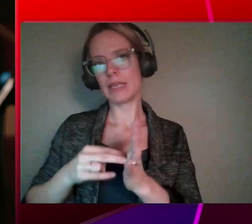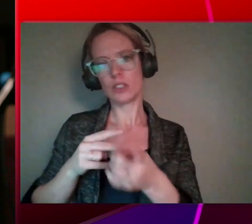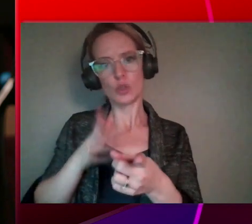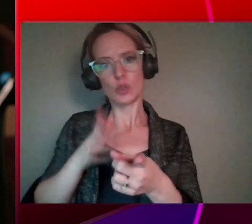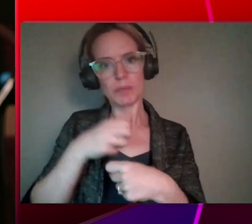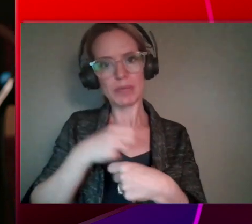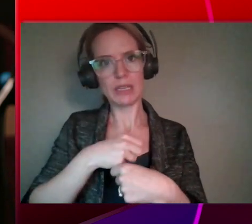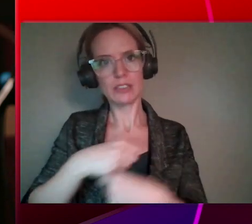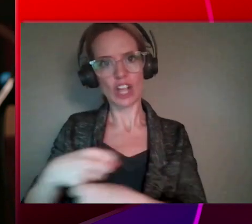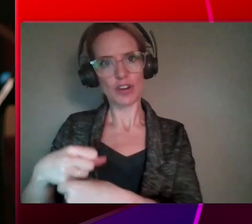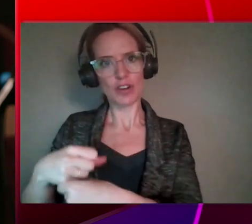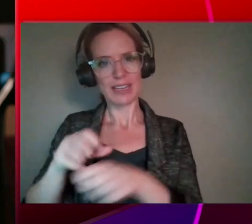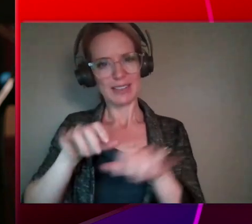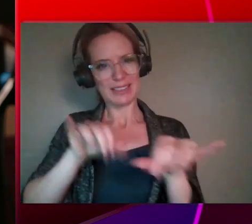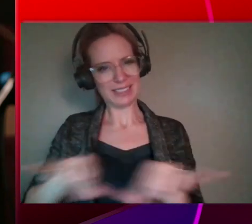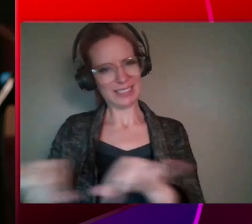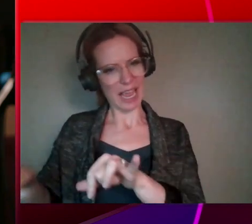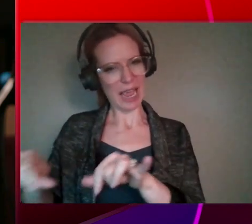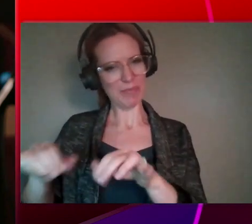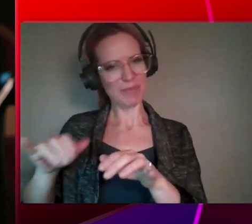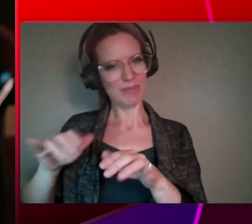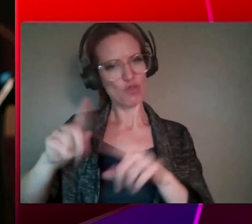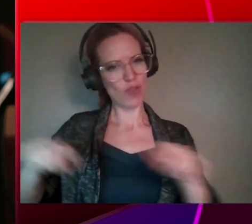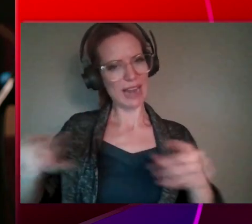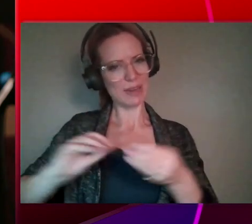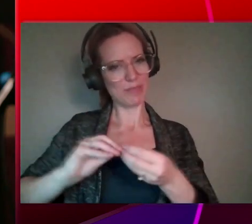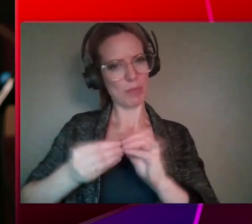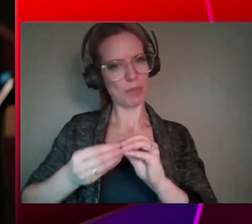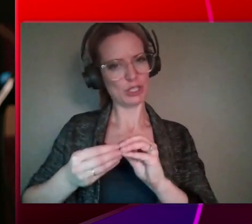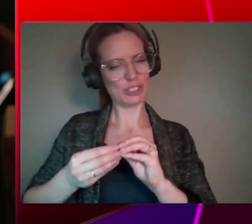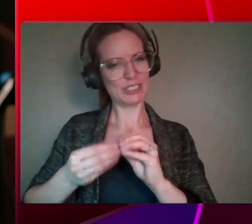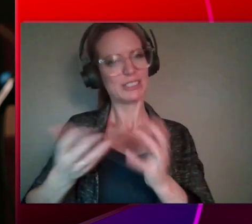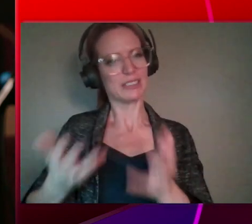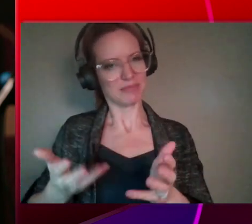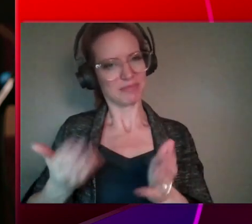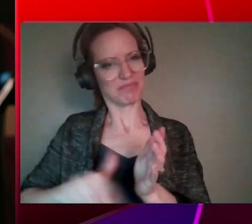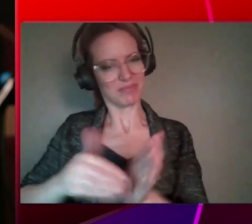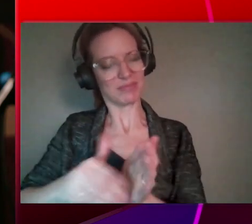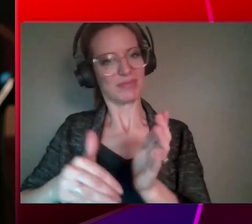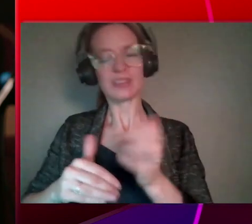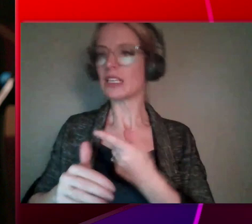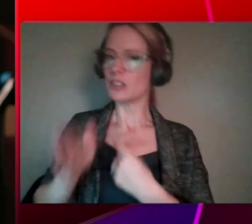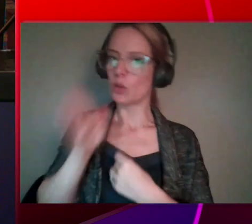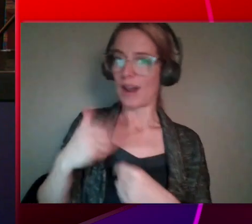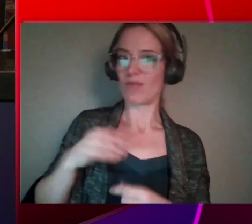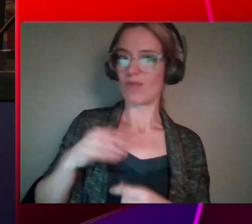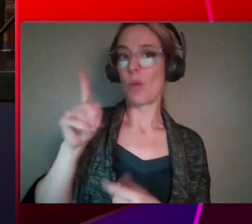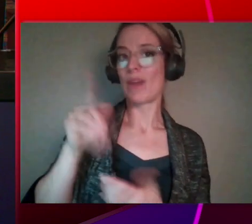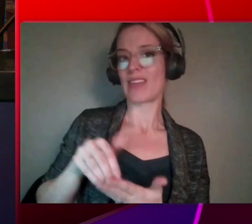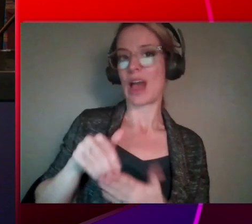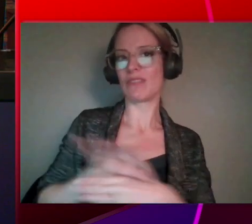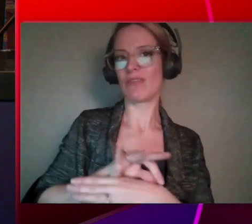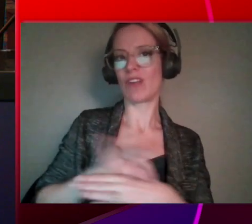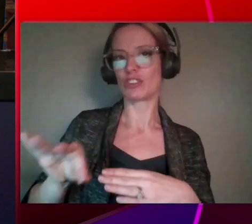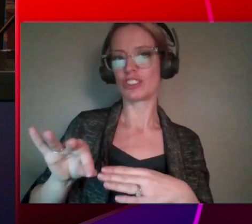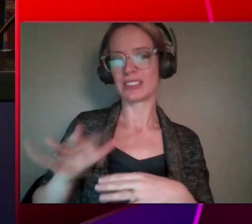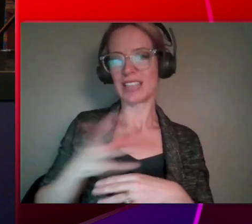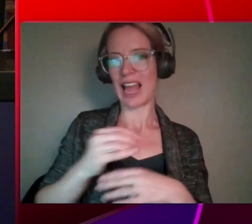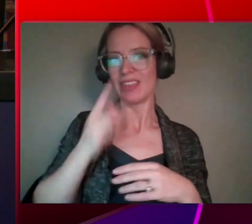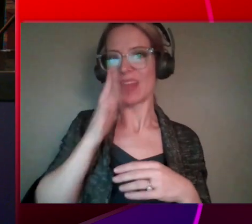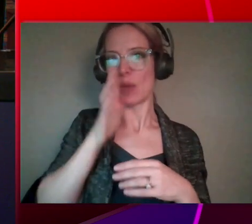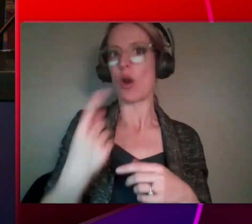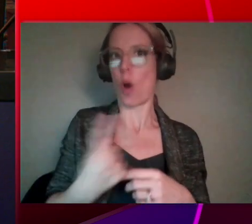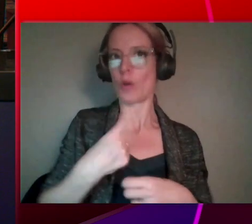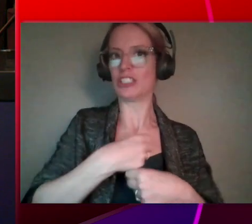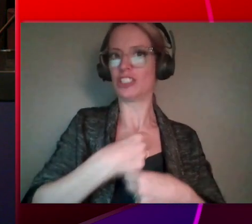set of random numbers, which then breaks some assumptions in software. You would have 1,000 functions, and they would always generate the same